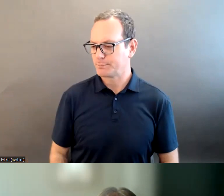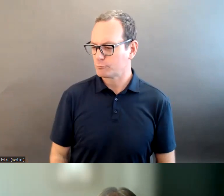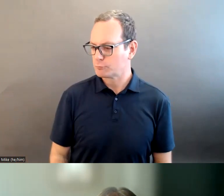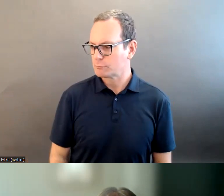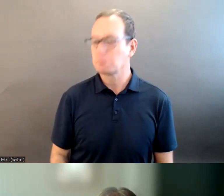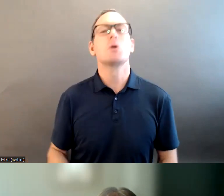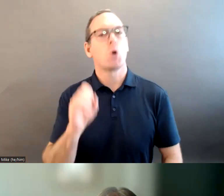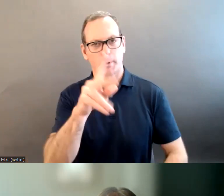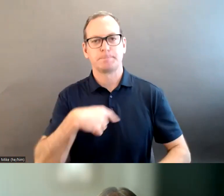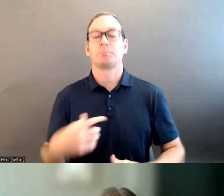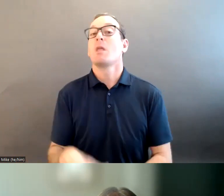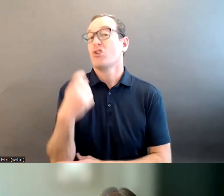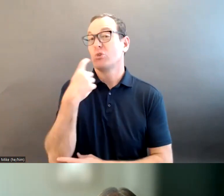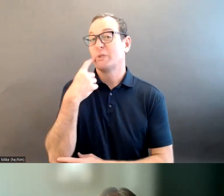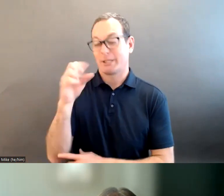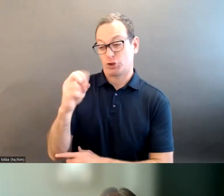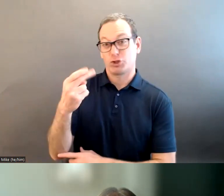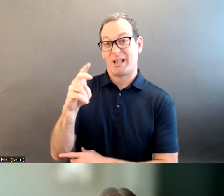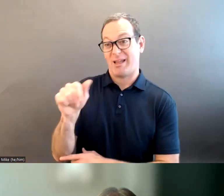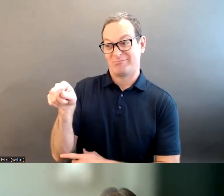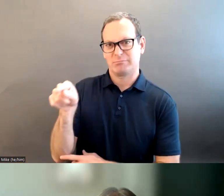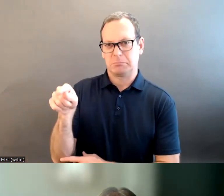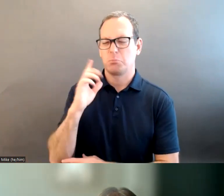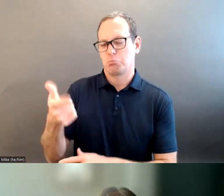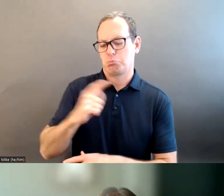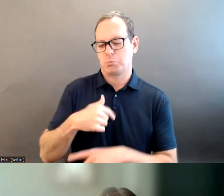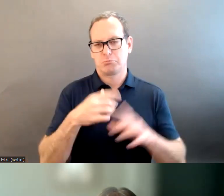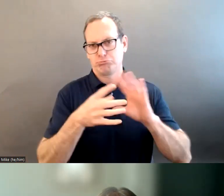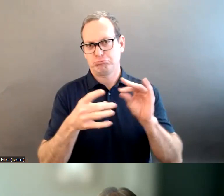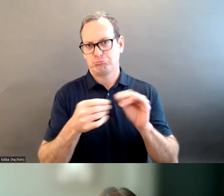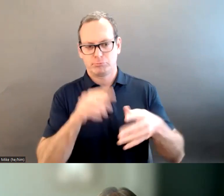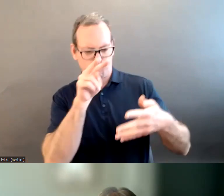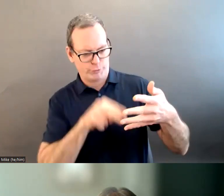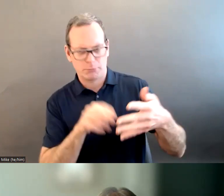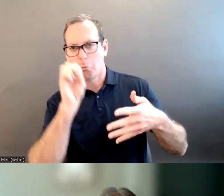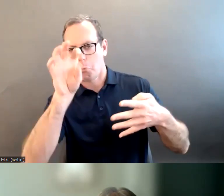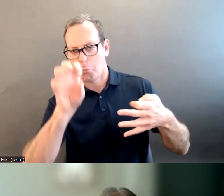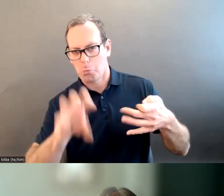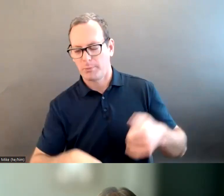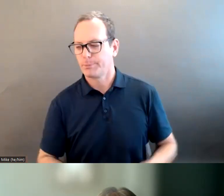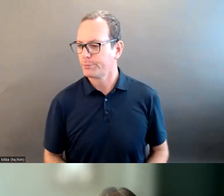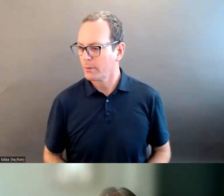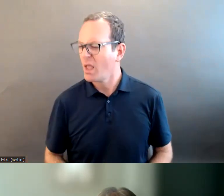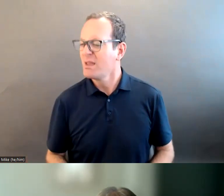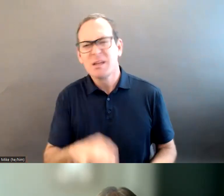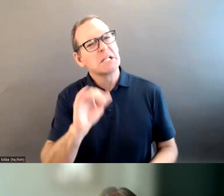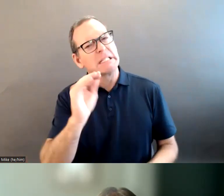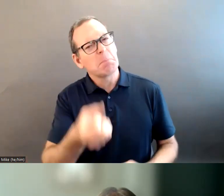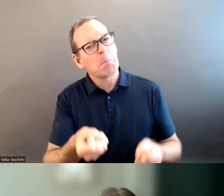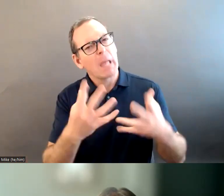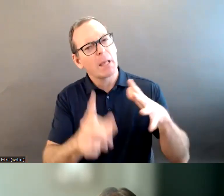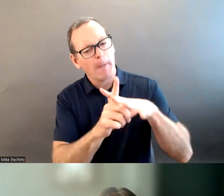up where Sheila had just left off. So many are coming through about, again, asking